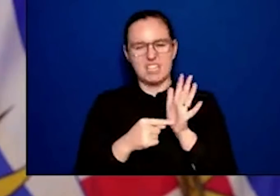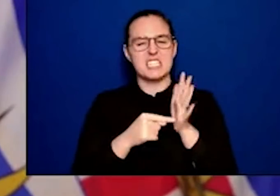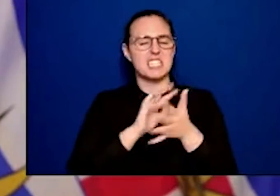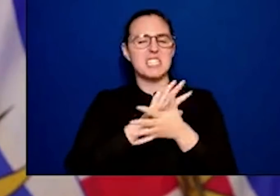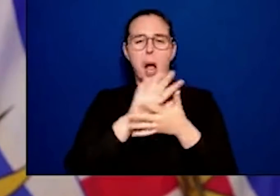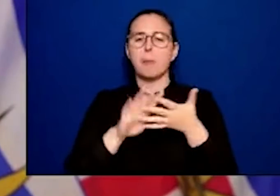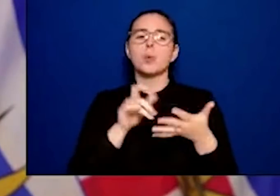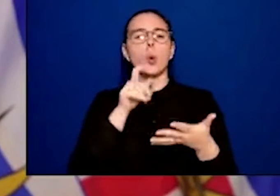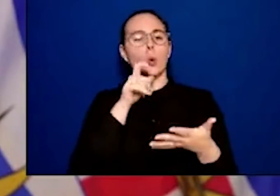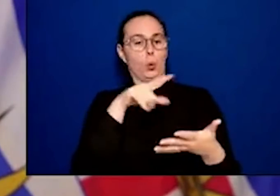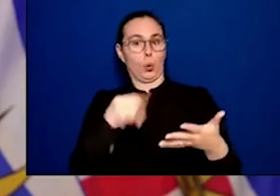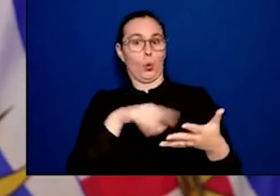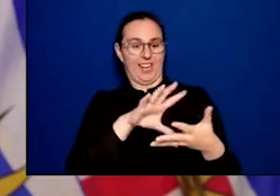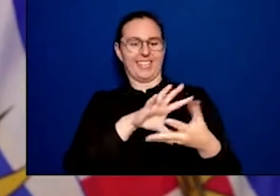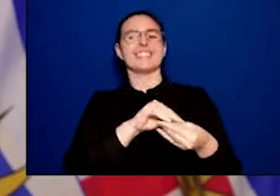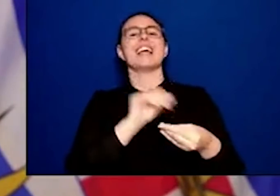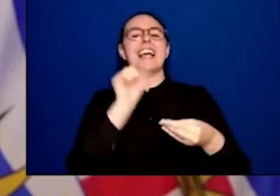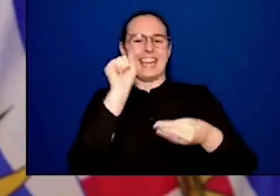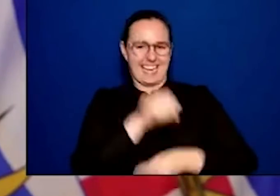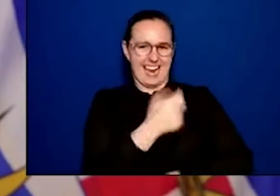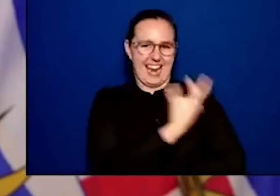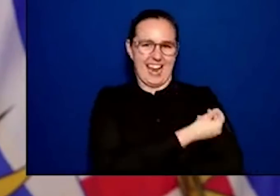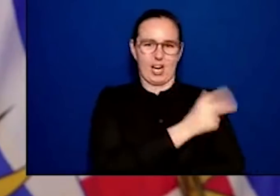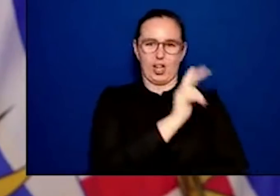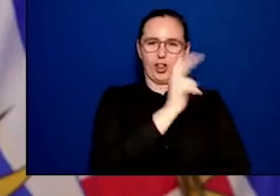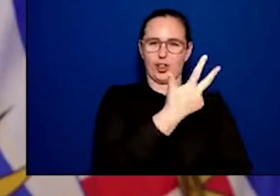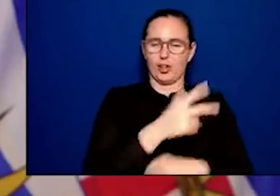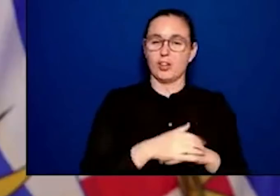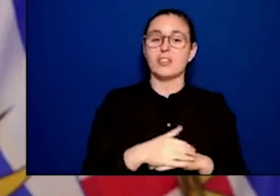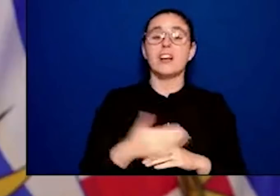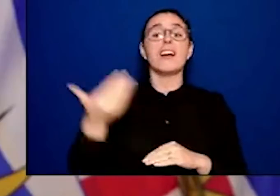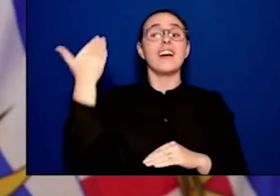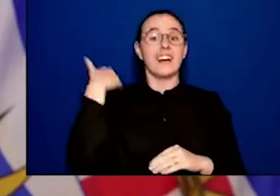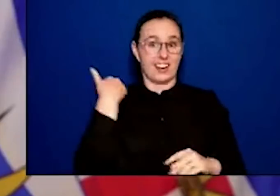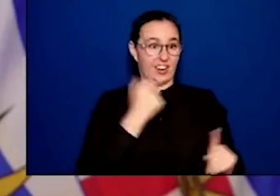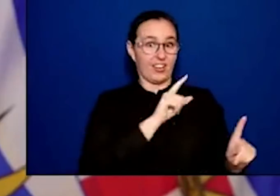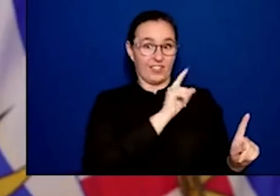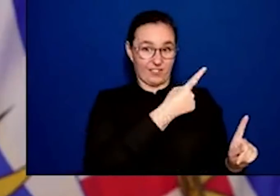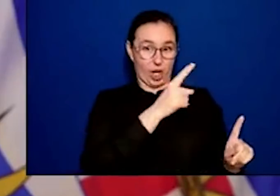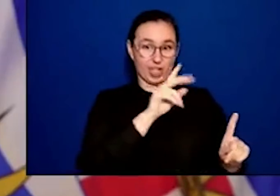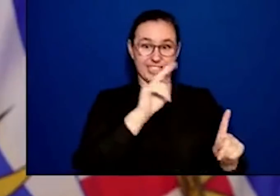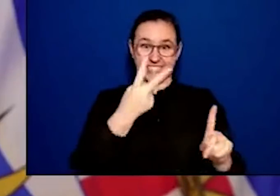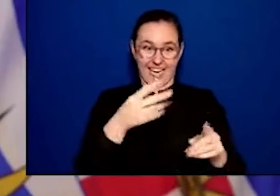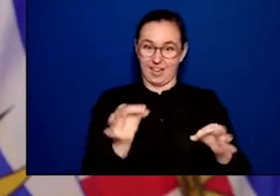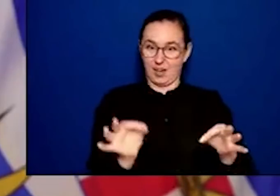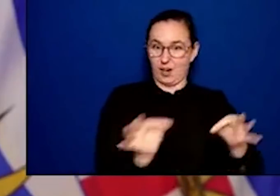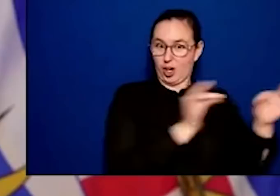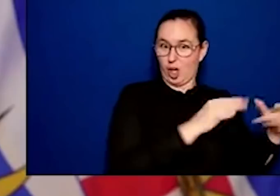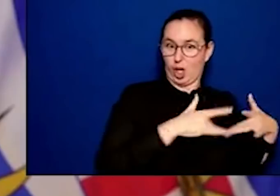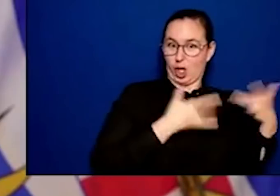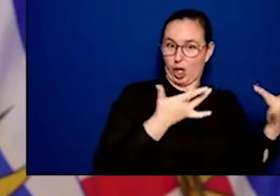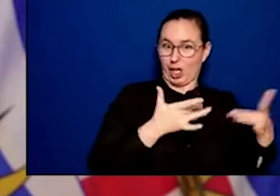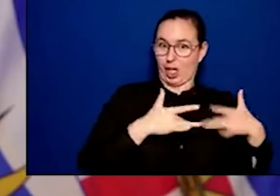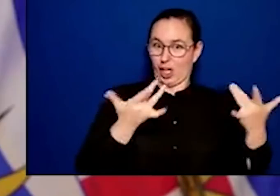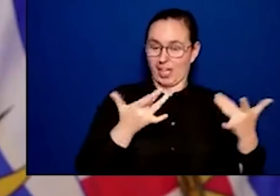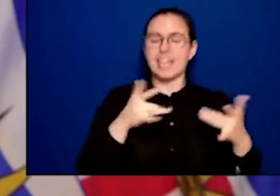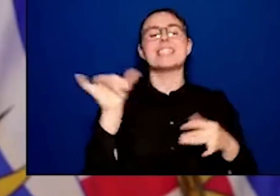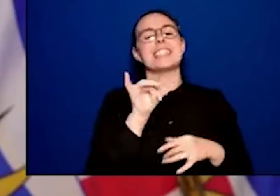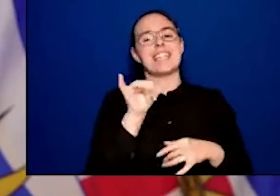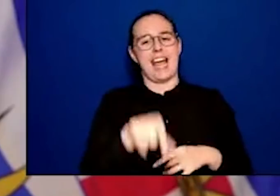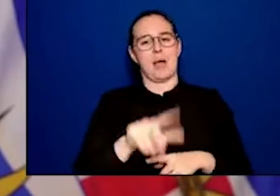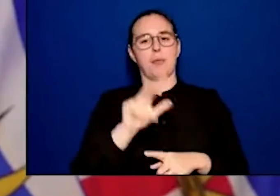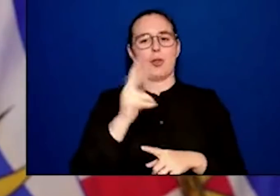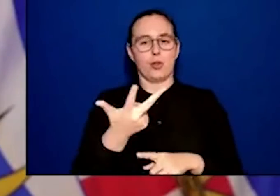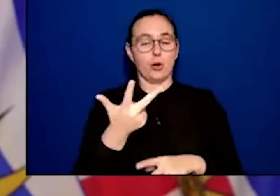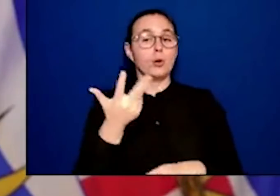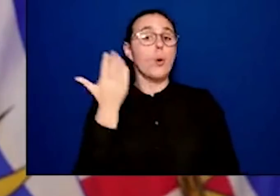early, and there are a number in that group whose immune systems do not respond as well to vaccines. And we now know that